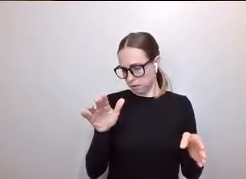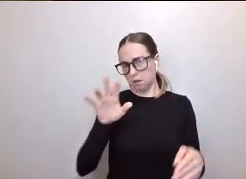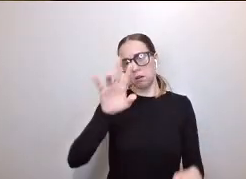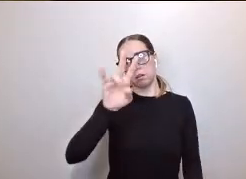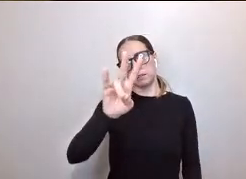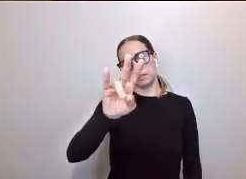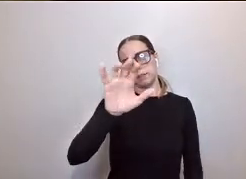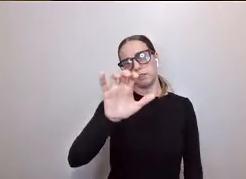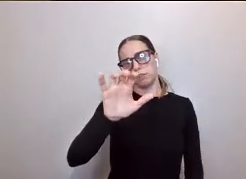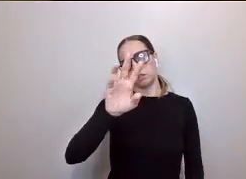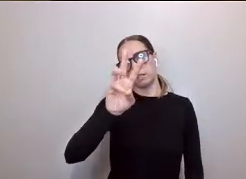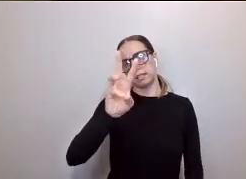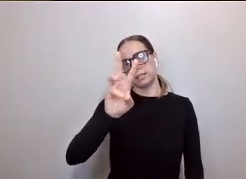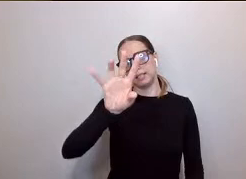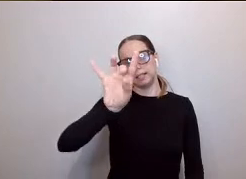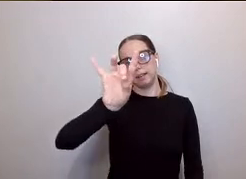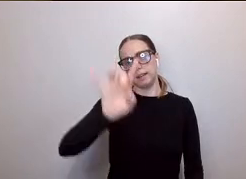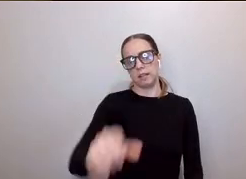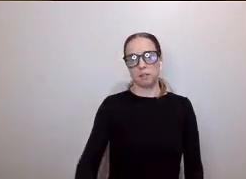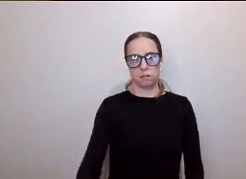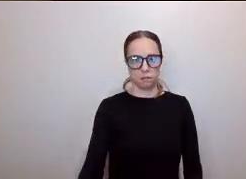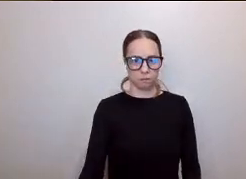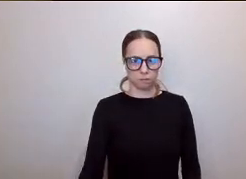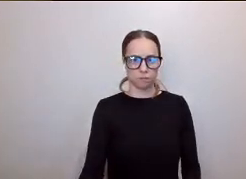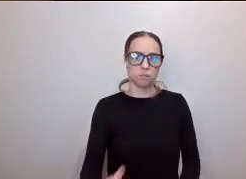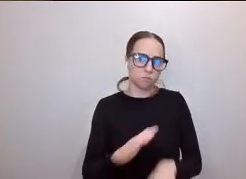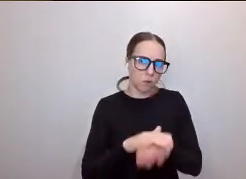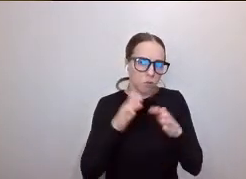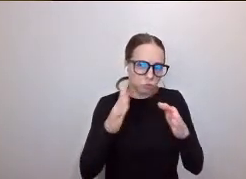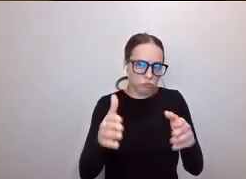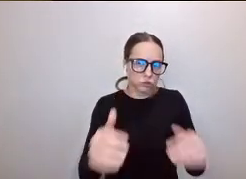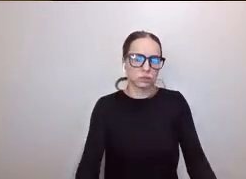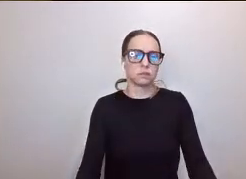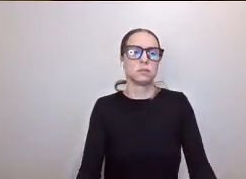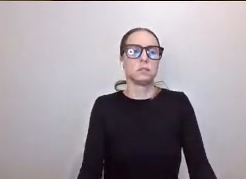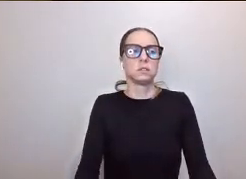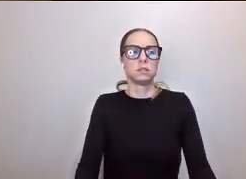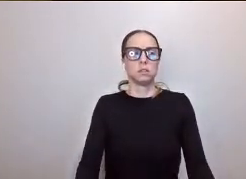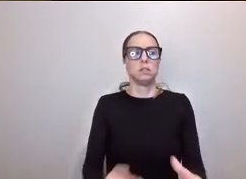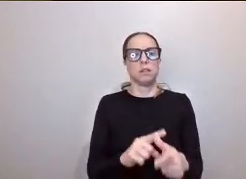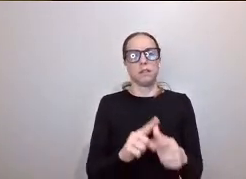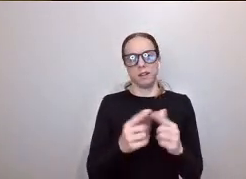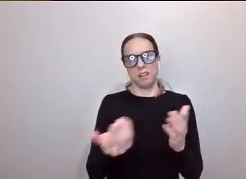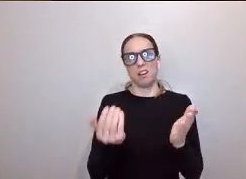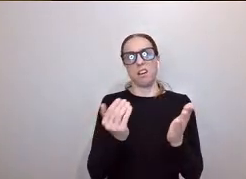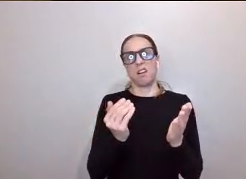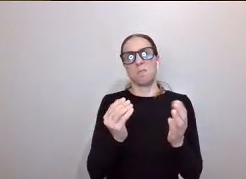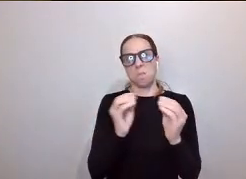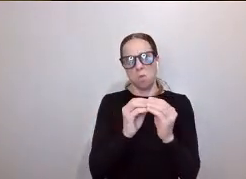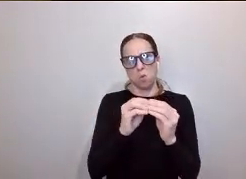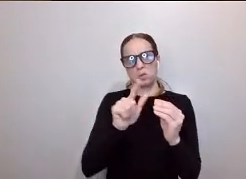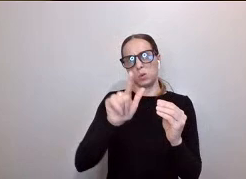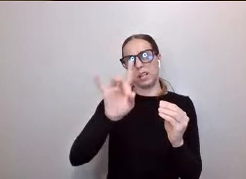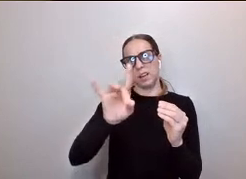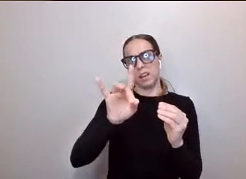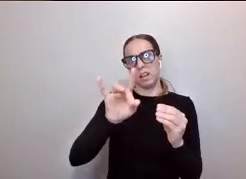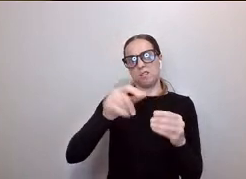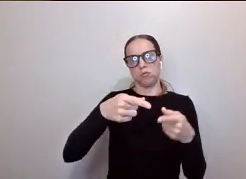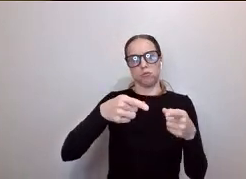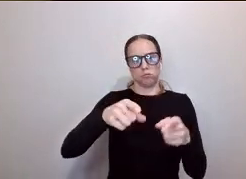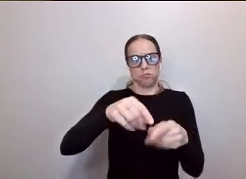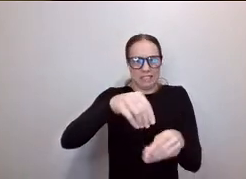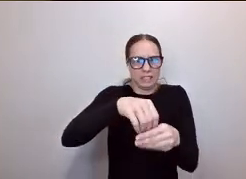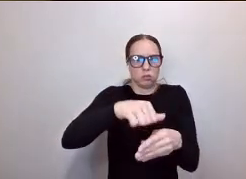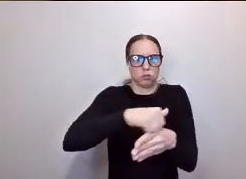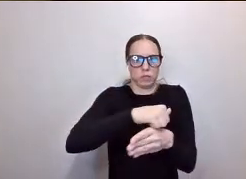768 on the street, and there would be another 28 that would be in training class at that time. Our current number